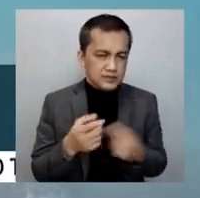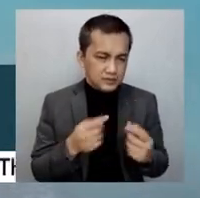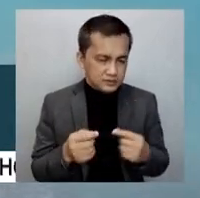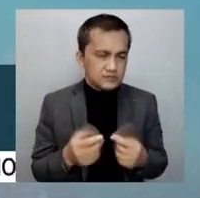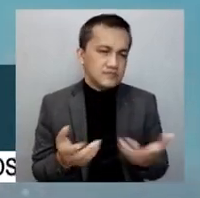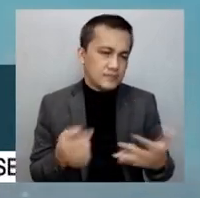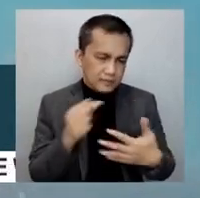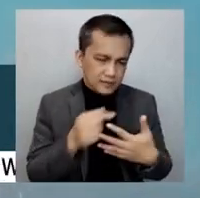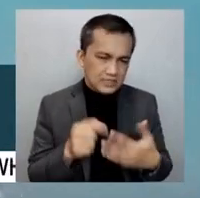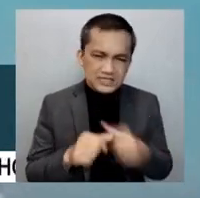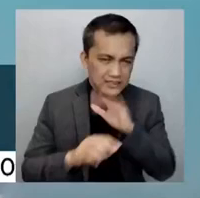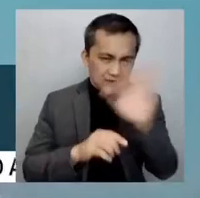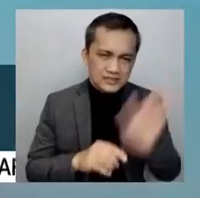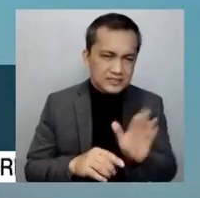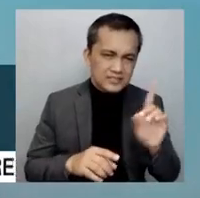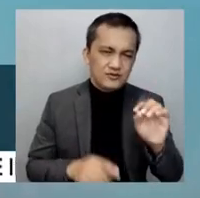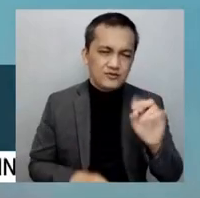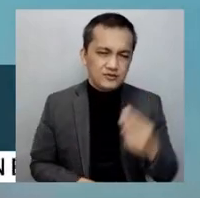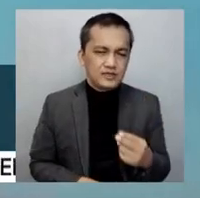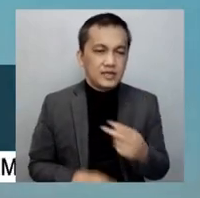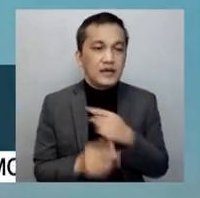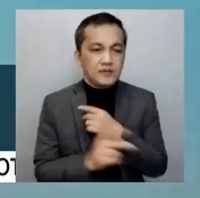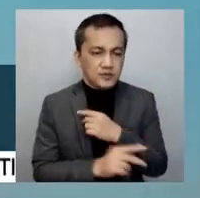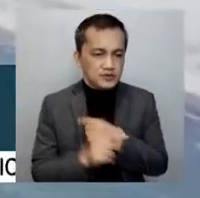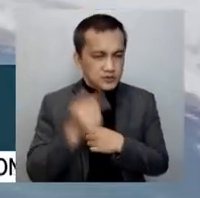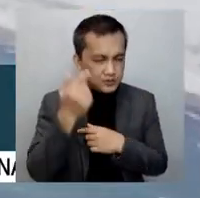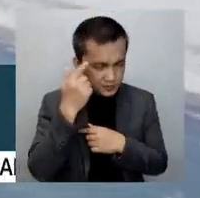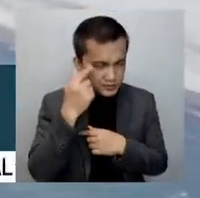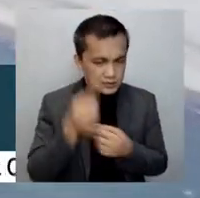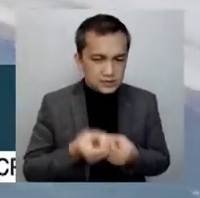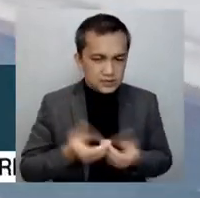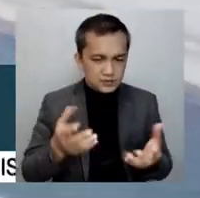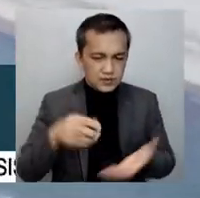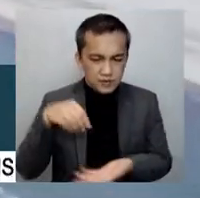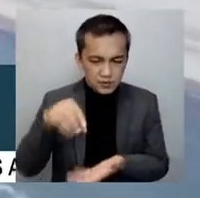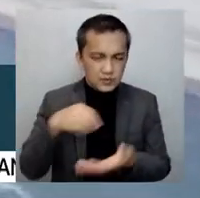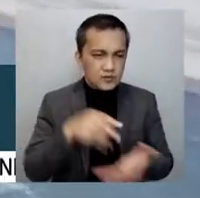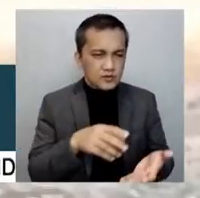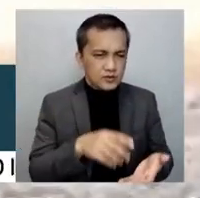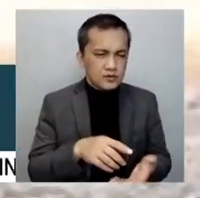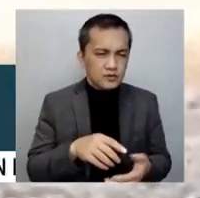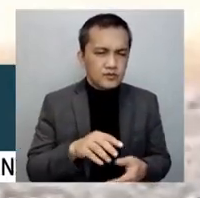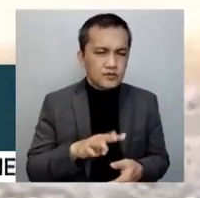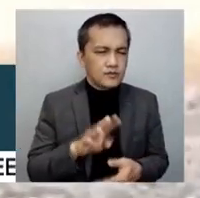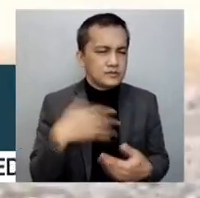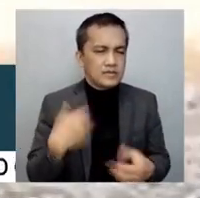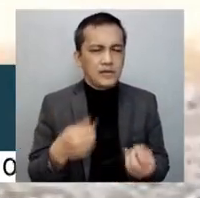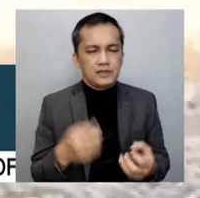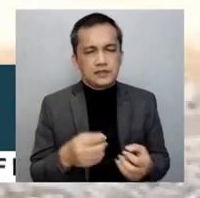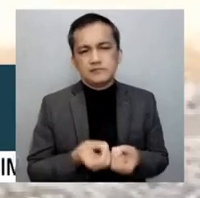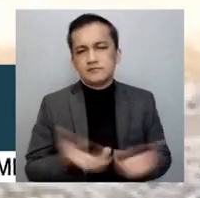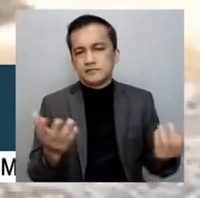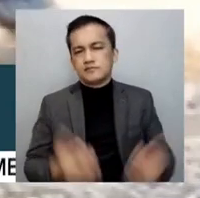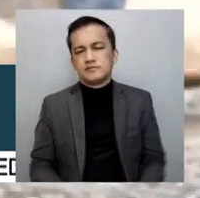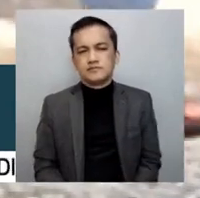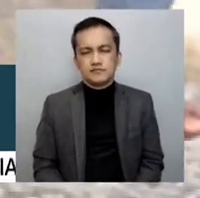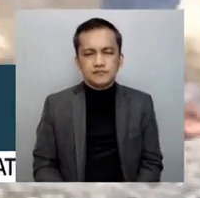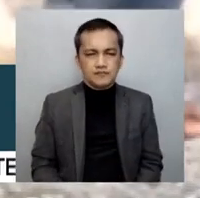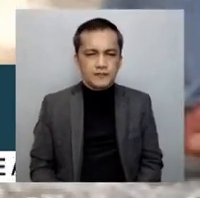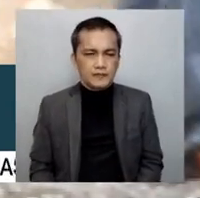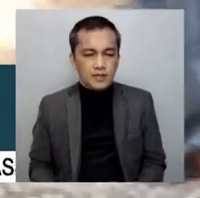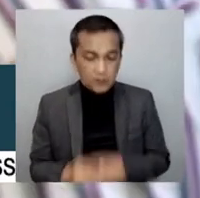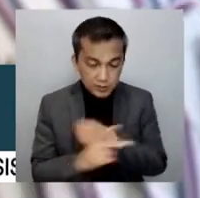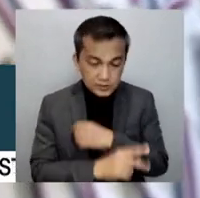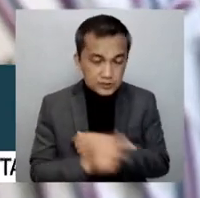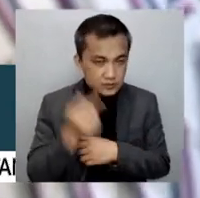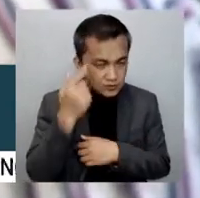DOH. The provincial government distributed food packs for more than 4,000 families. The provincial government